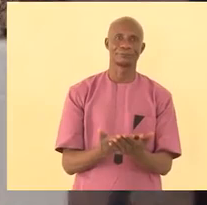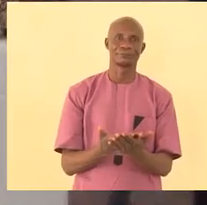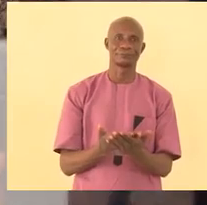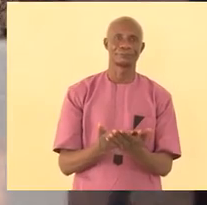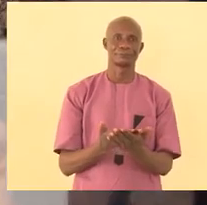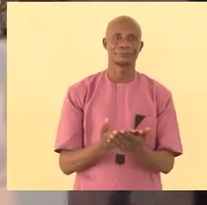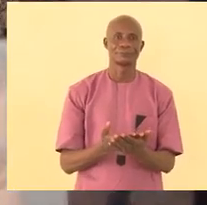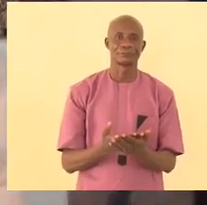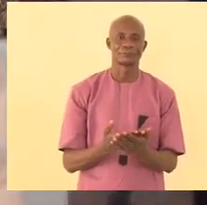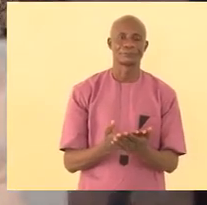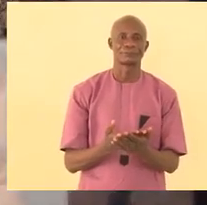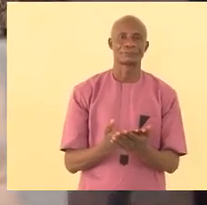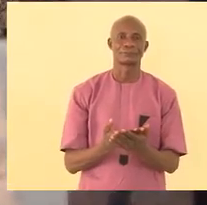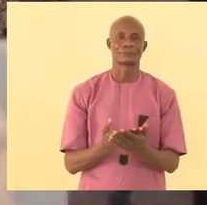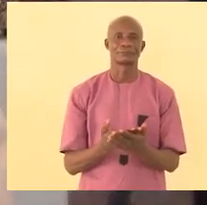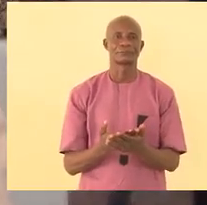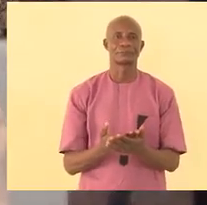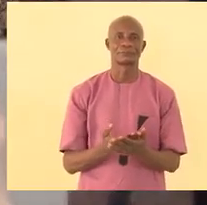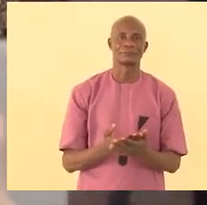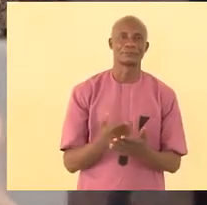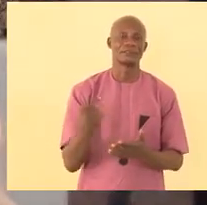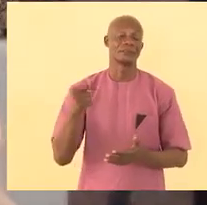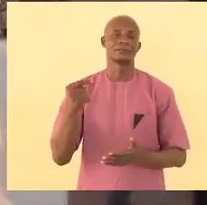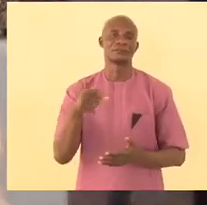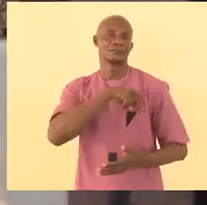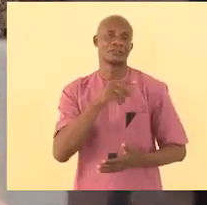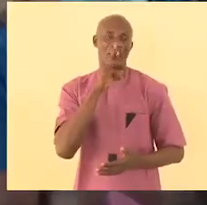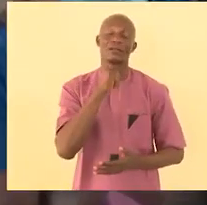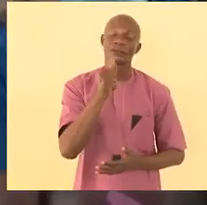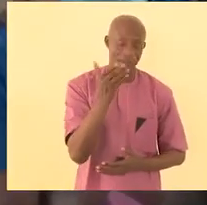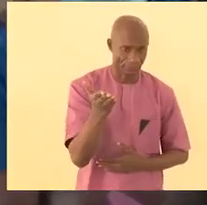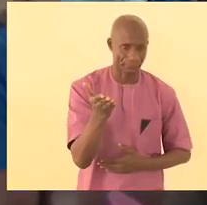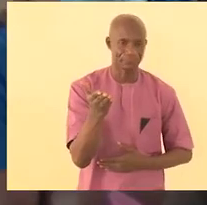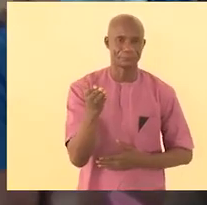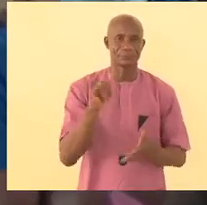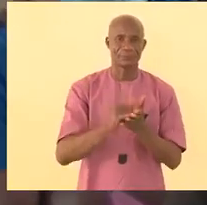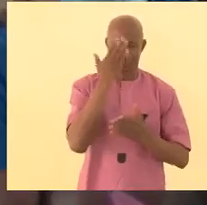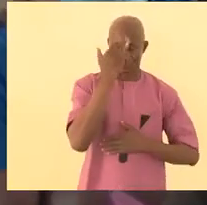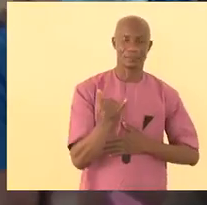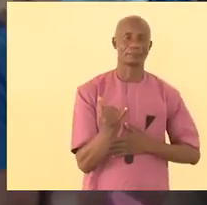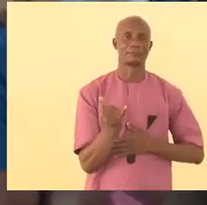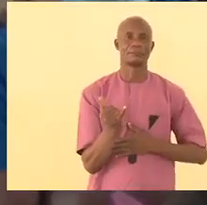these qualities don't already exist in our leaders? No, they don't. They don't. That's why